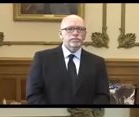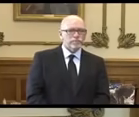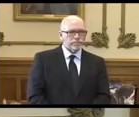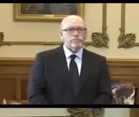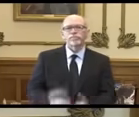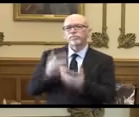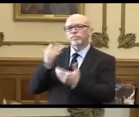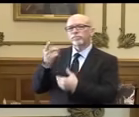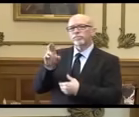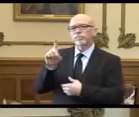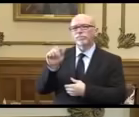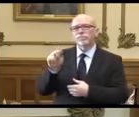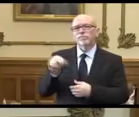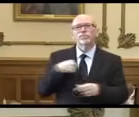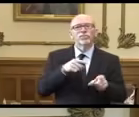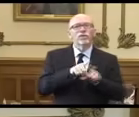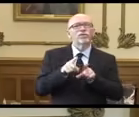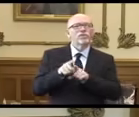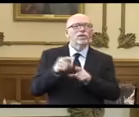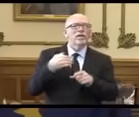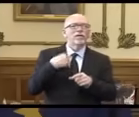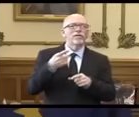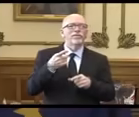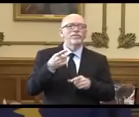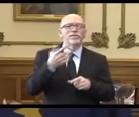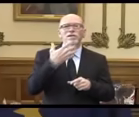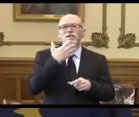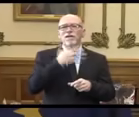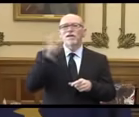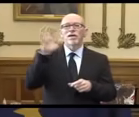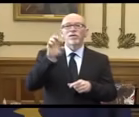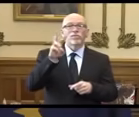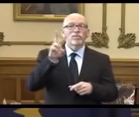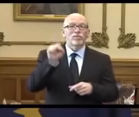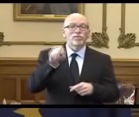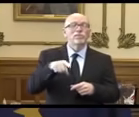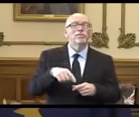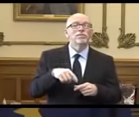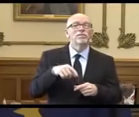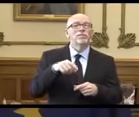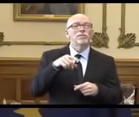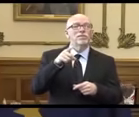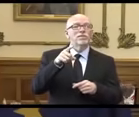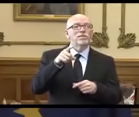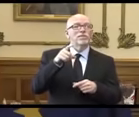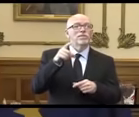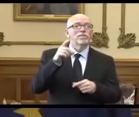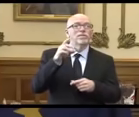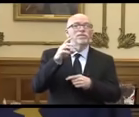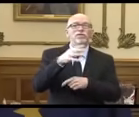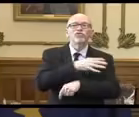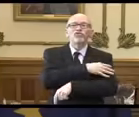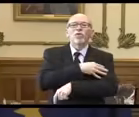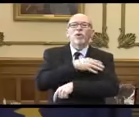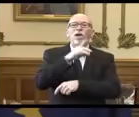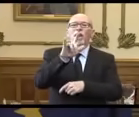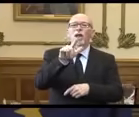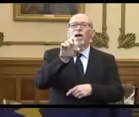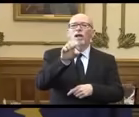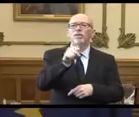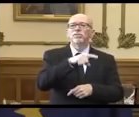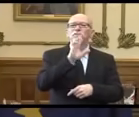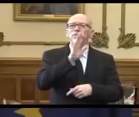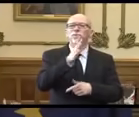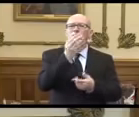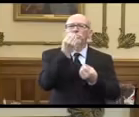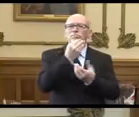Thank you, Dr. Dan. We also have some high-flying news that the Adjutant General, Dale Lyles, will give us a brief